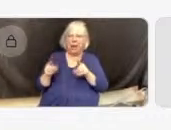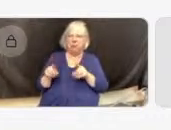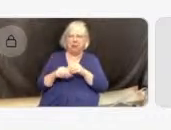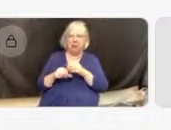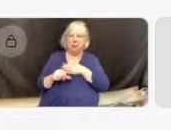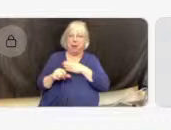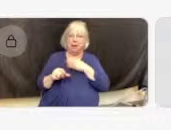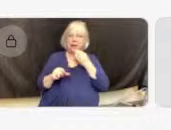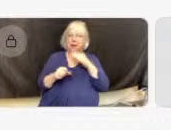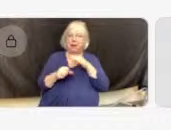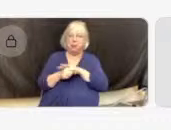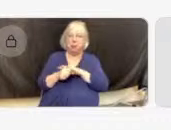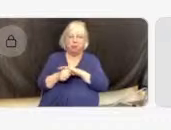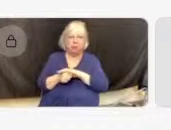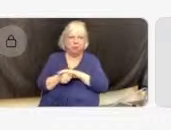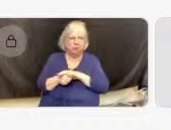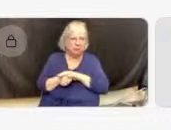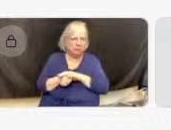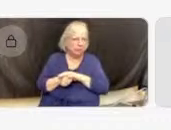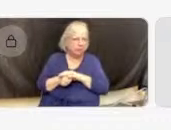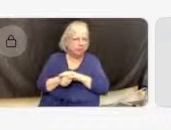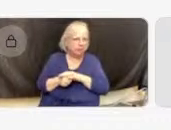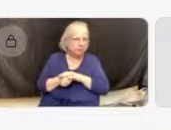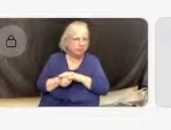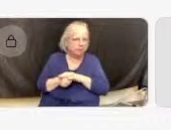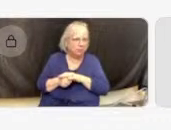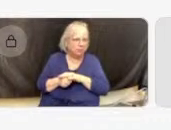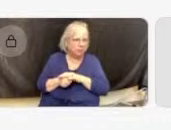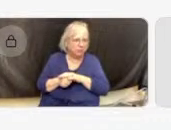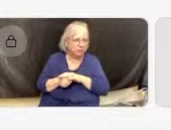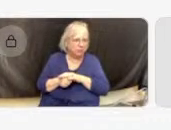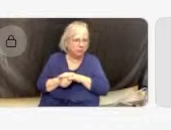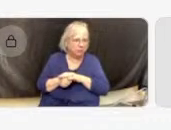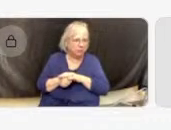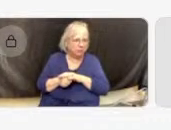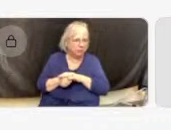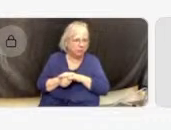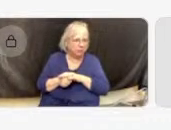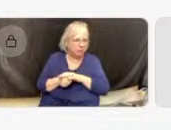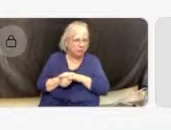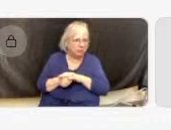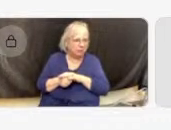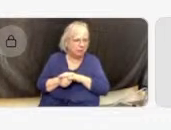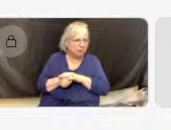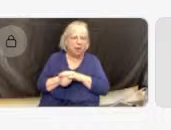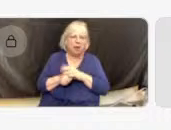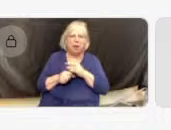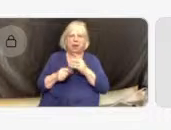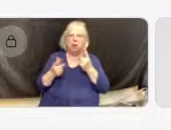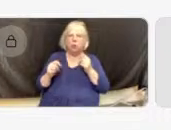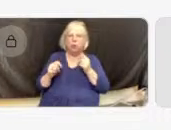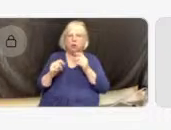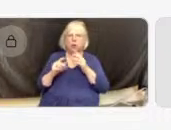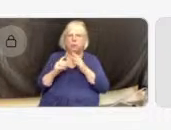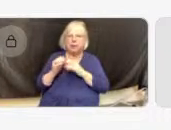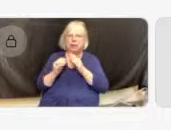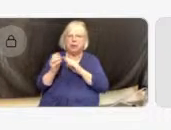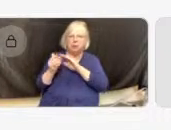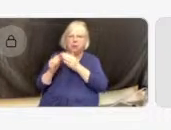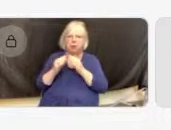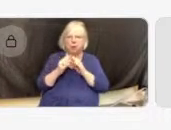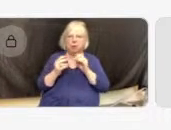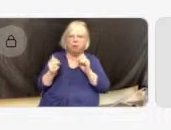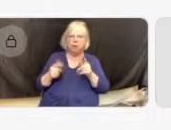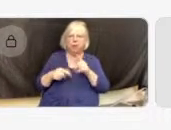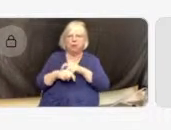is a neighborhood we all struggle for, a neighborhood where we live in building community all the time. And you